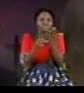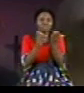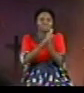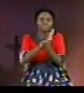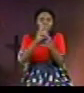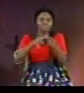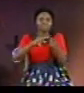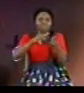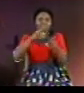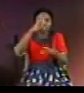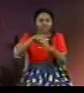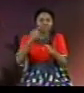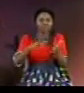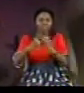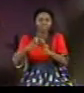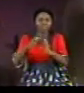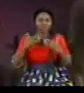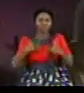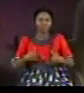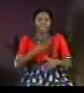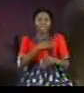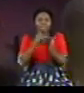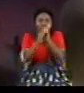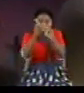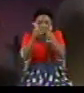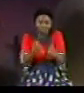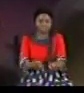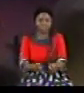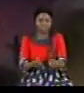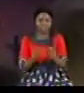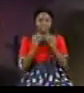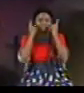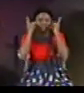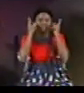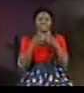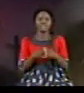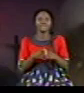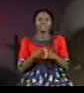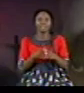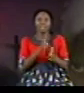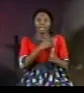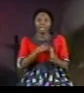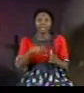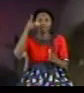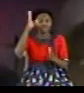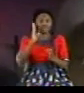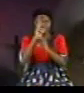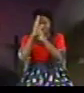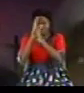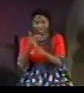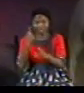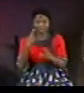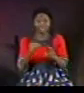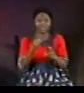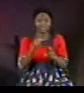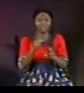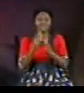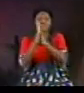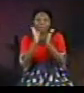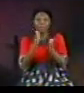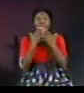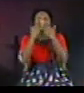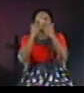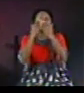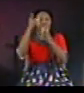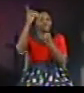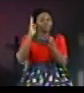he believed that when he does that, I will come back to life. And God honors his prayer. Thank God I'm alive. Glorify the name of the